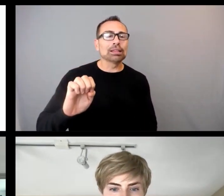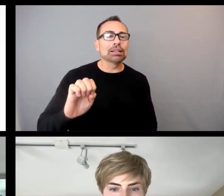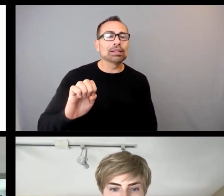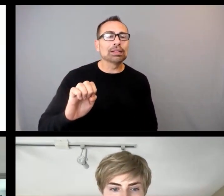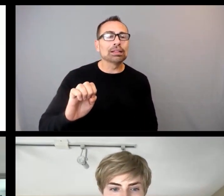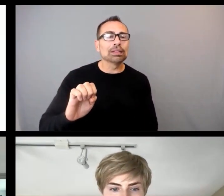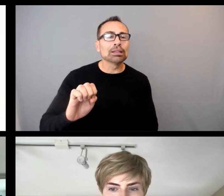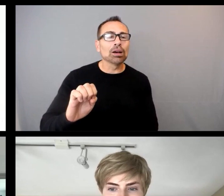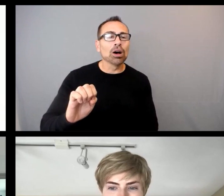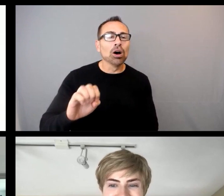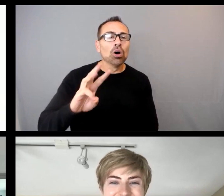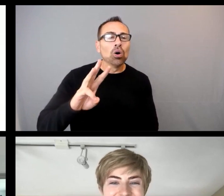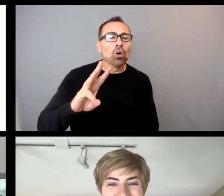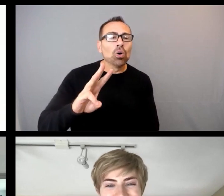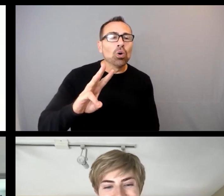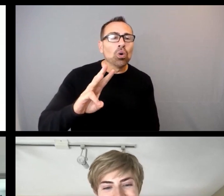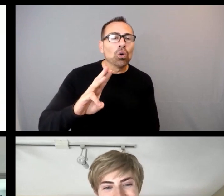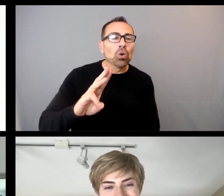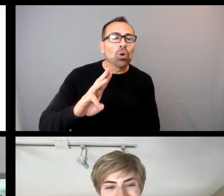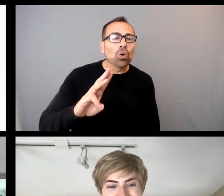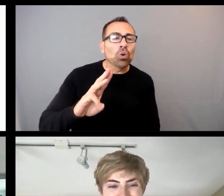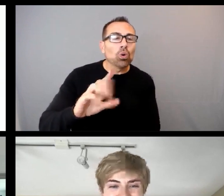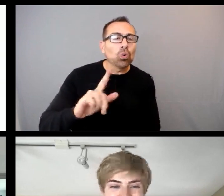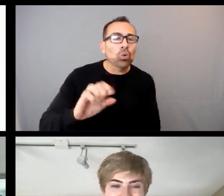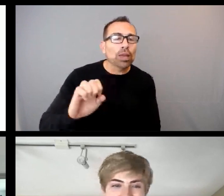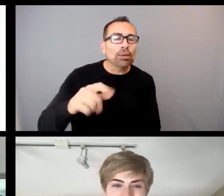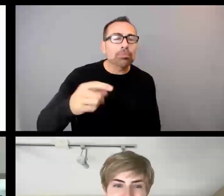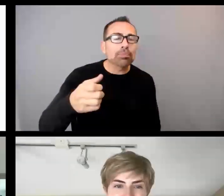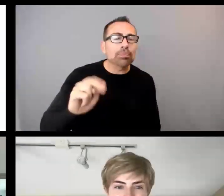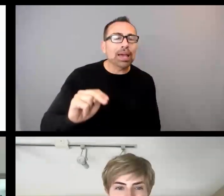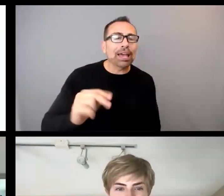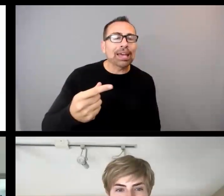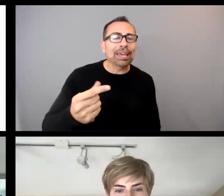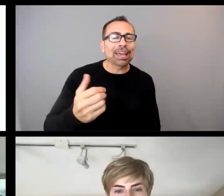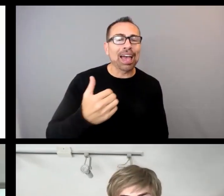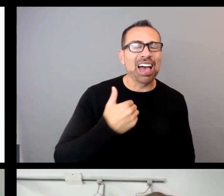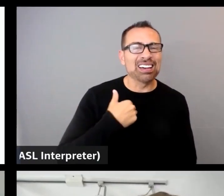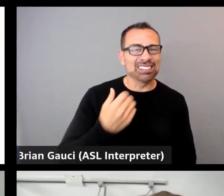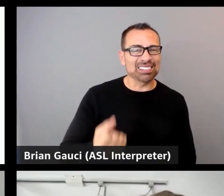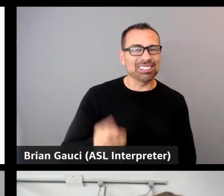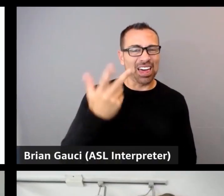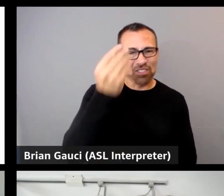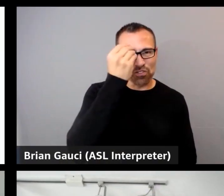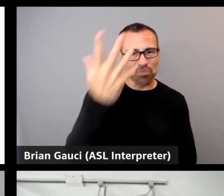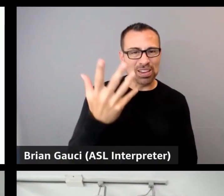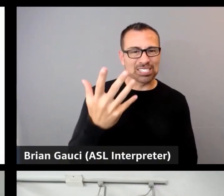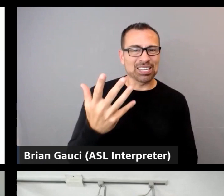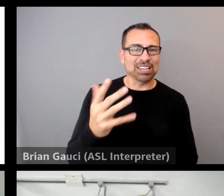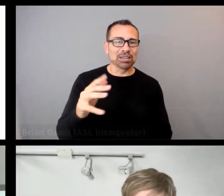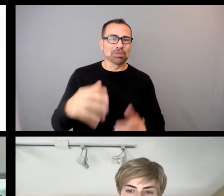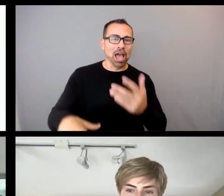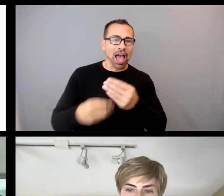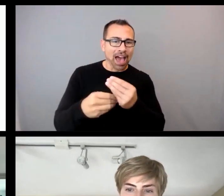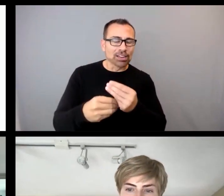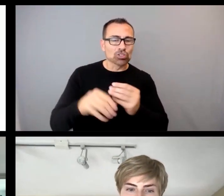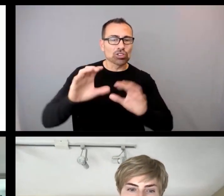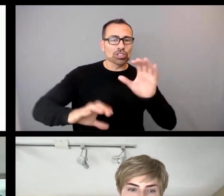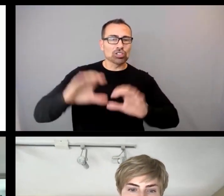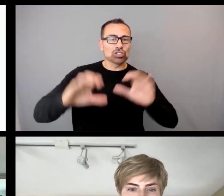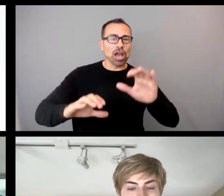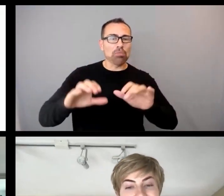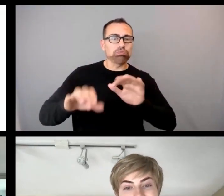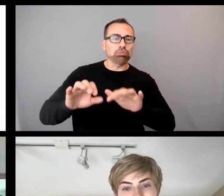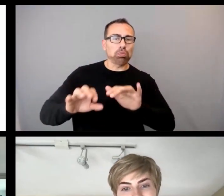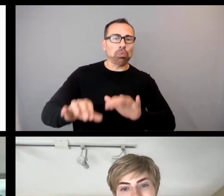all this wisdom in the chat. So there's a link that Lee dropped earlier if you want to learn more. And also, Lee dropped